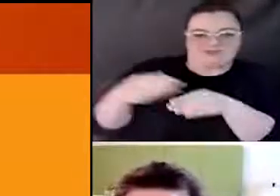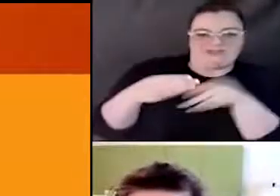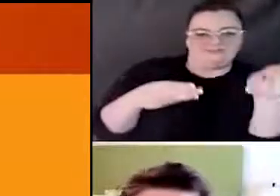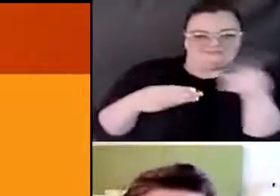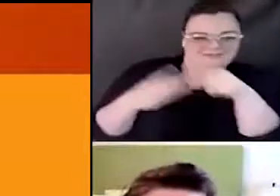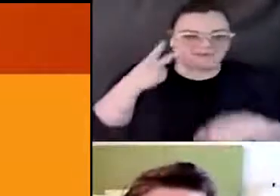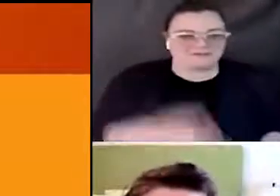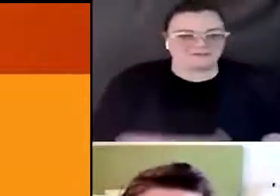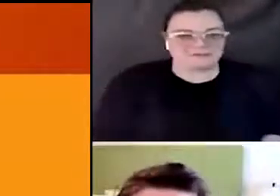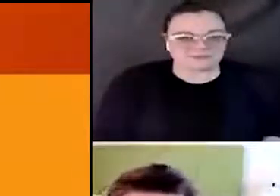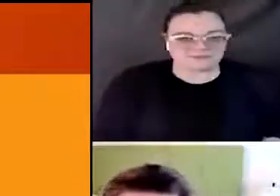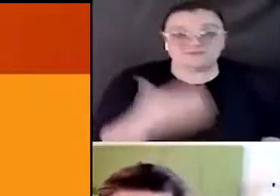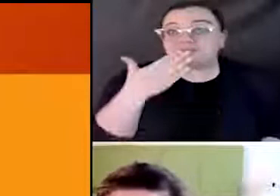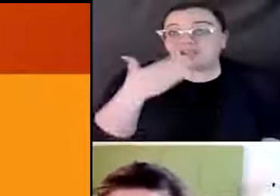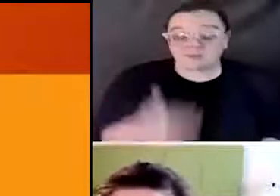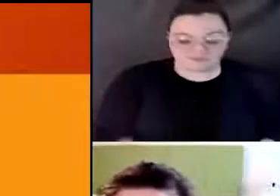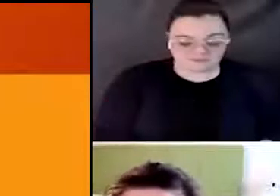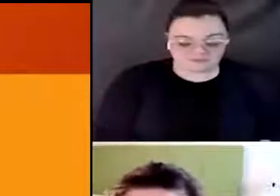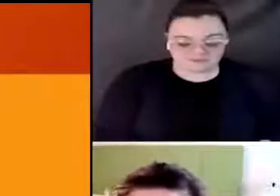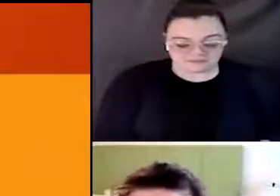back. Thank you very much.